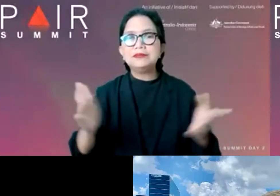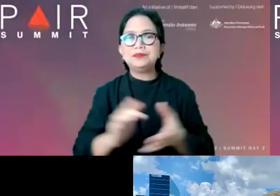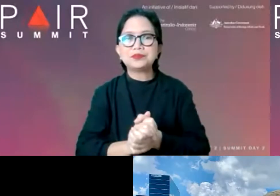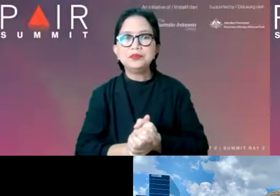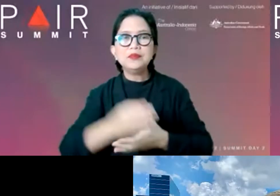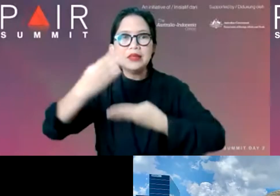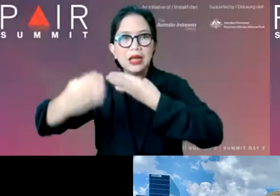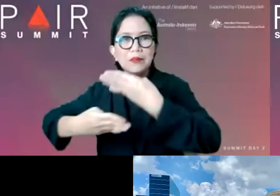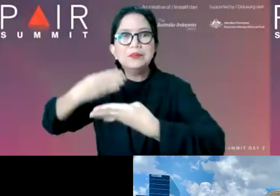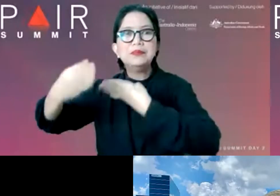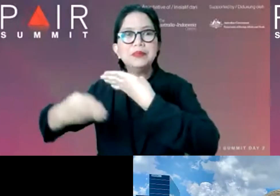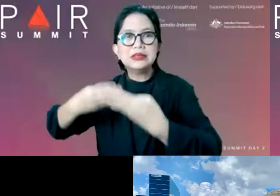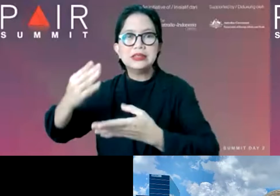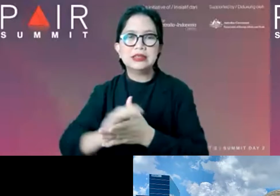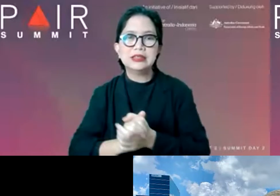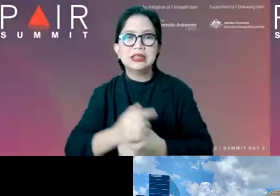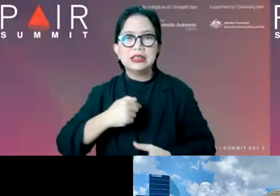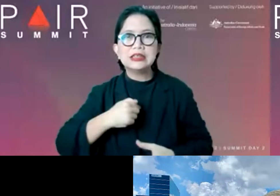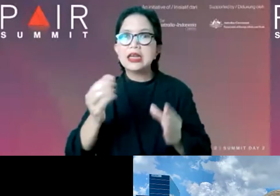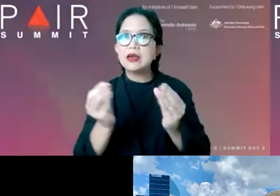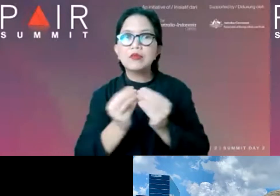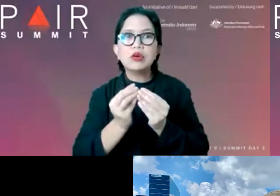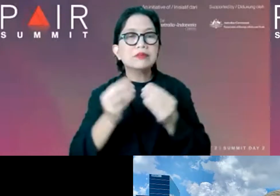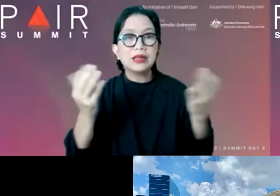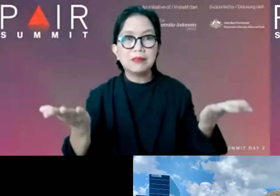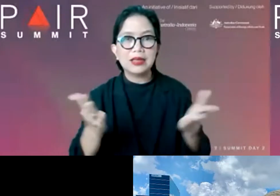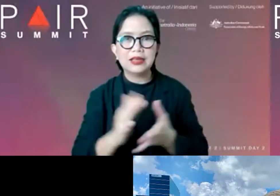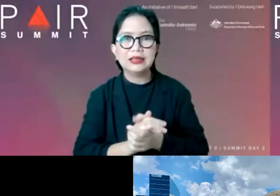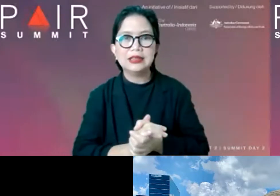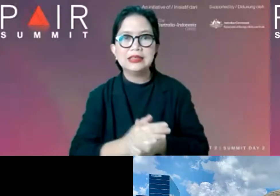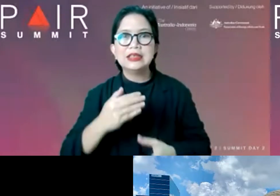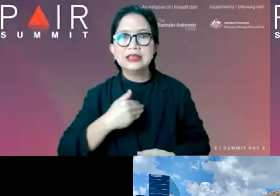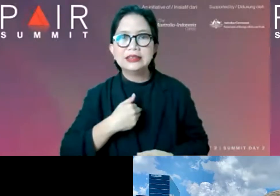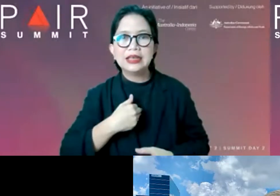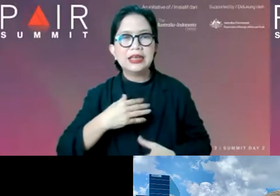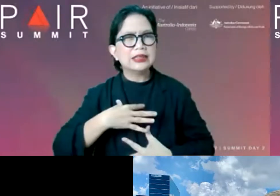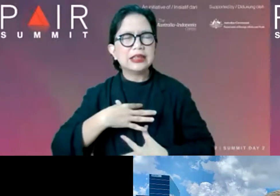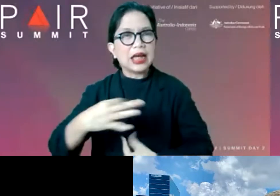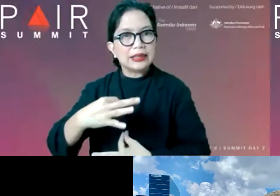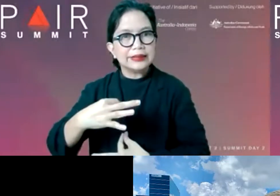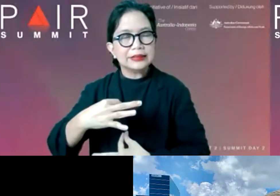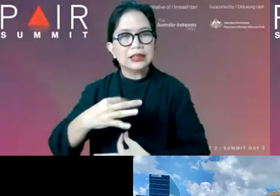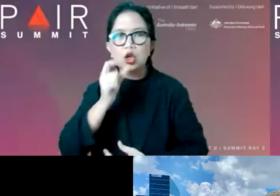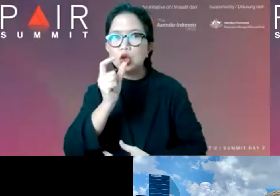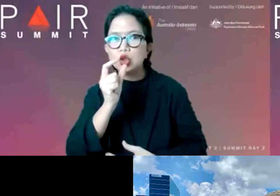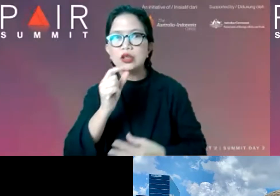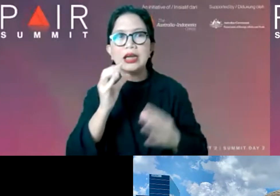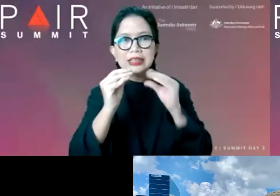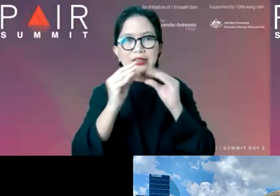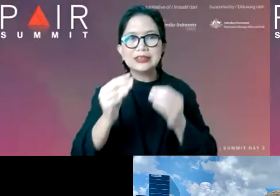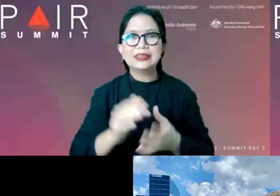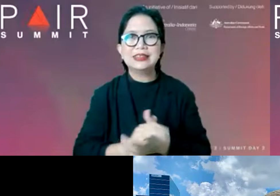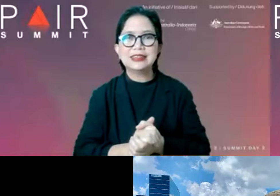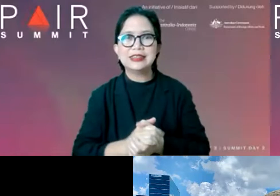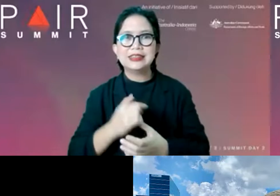set it up. I'm very interested too in the systems discussion, so I'll go back to Anish shortly, and then share it, change